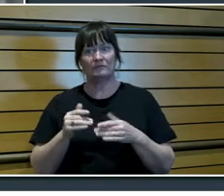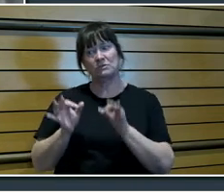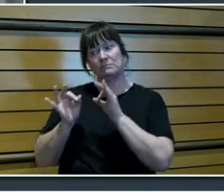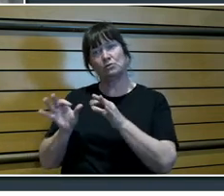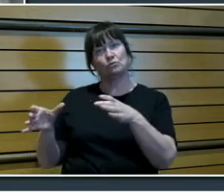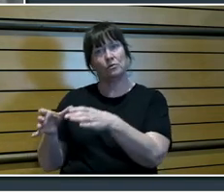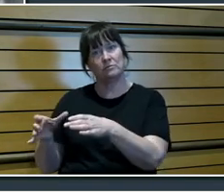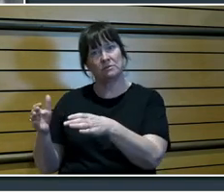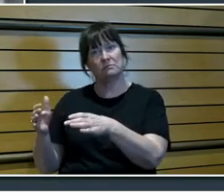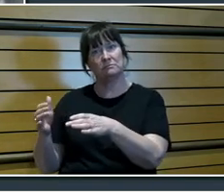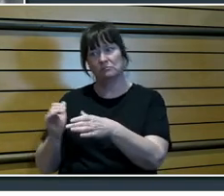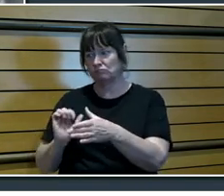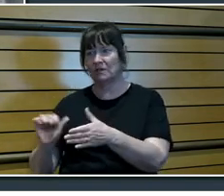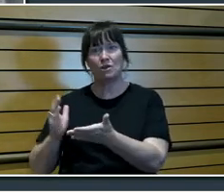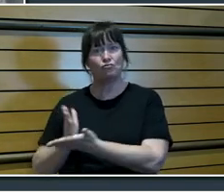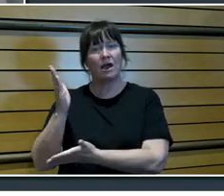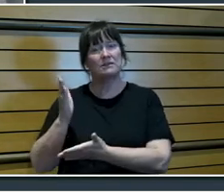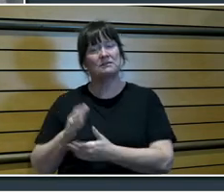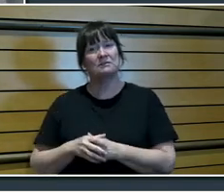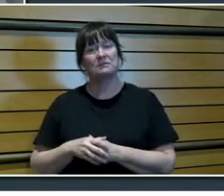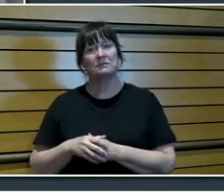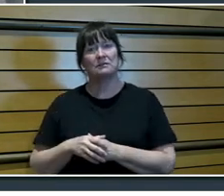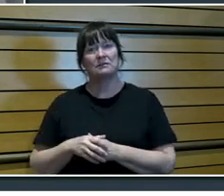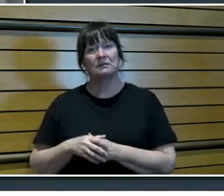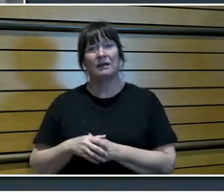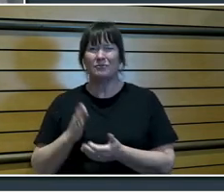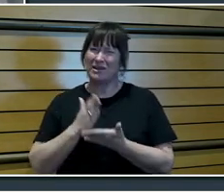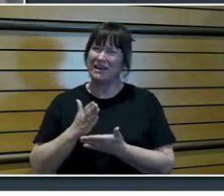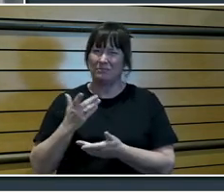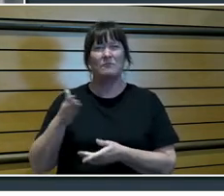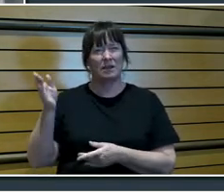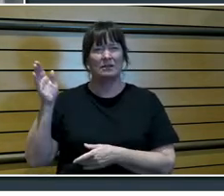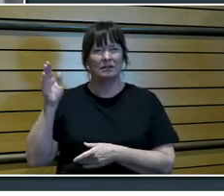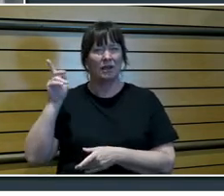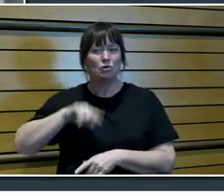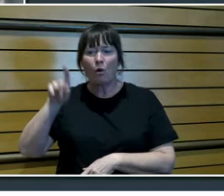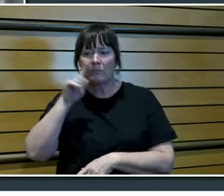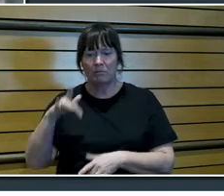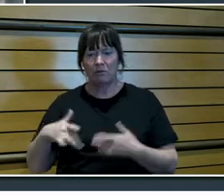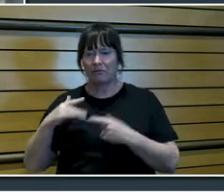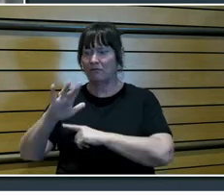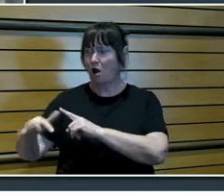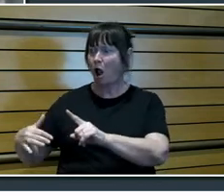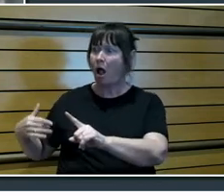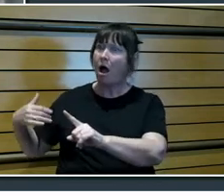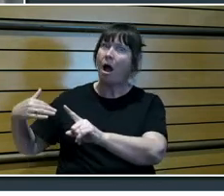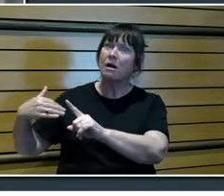our successes by having ignored the people who have been here for a long time to the extent that we